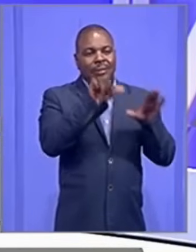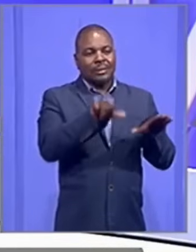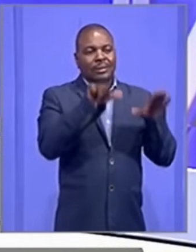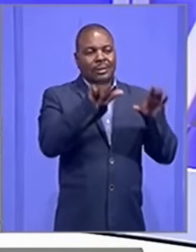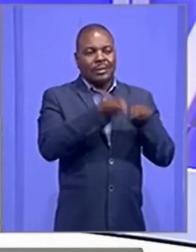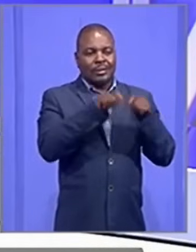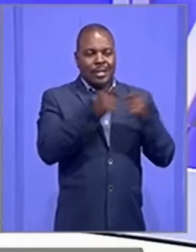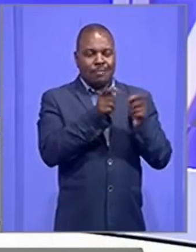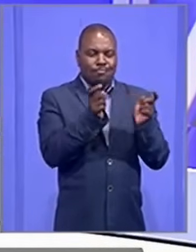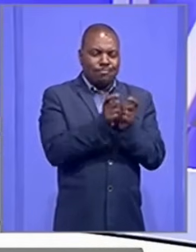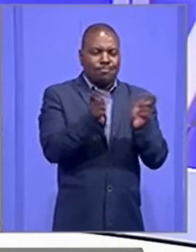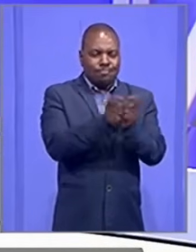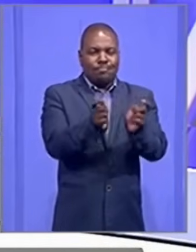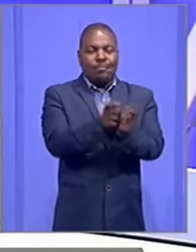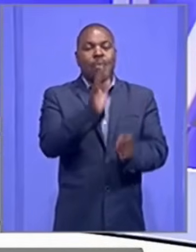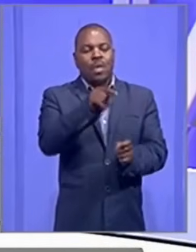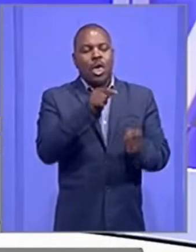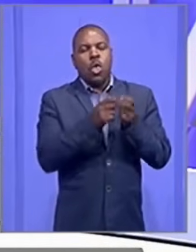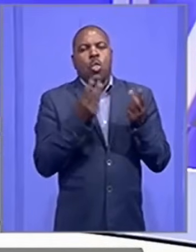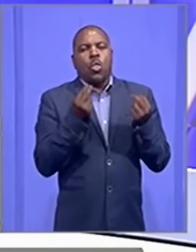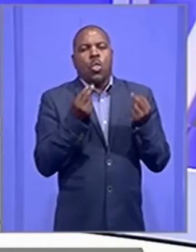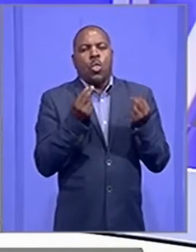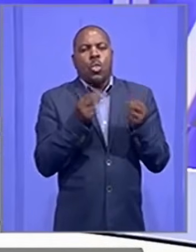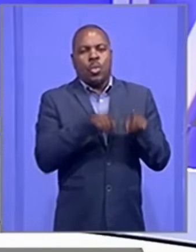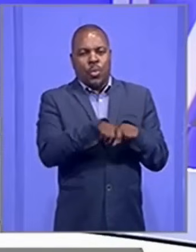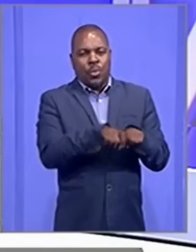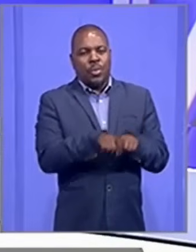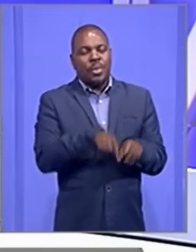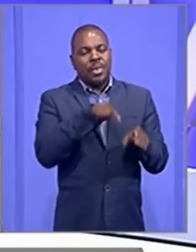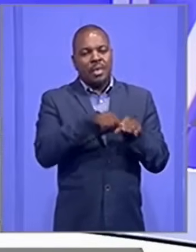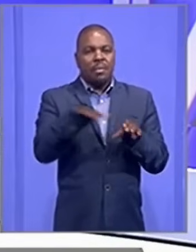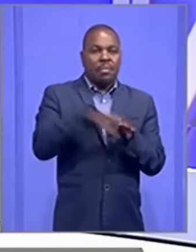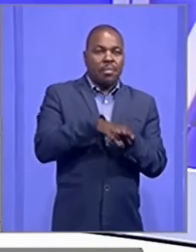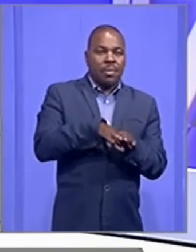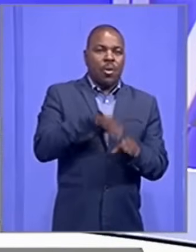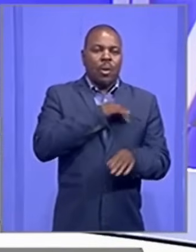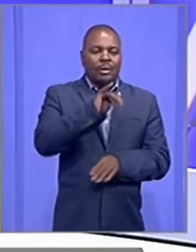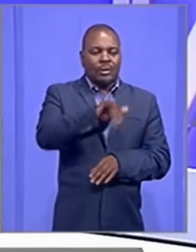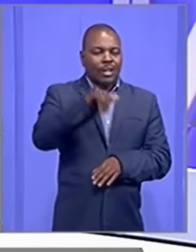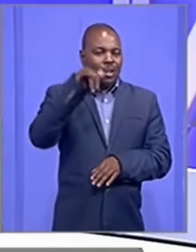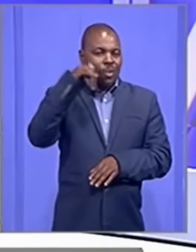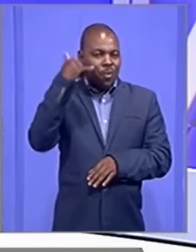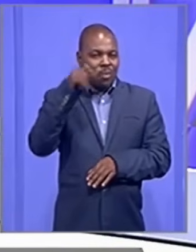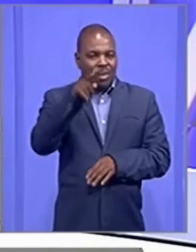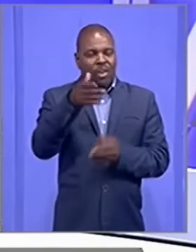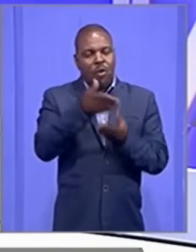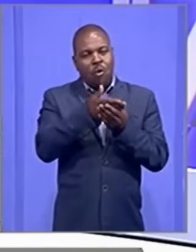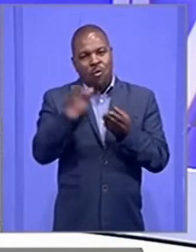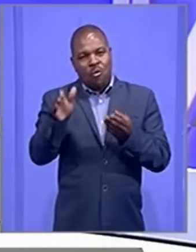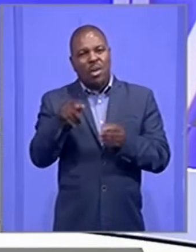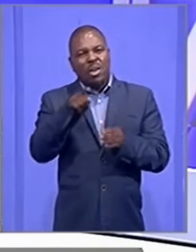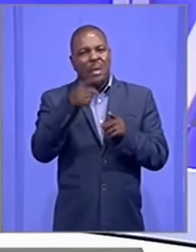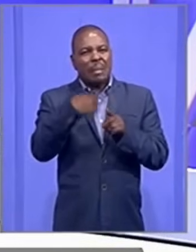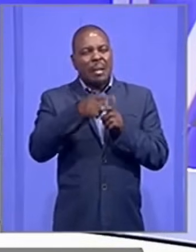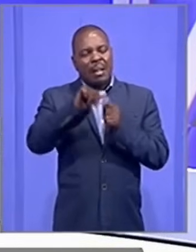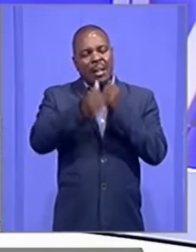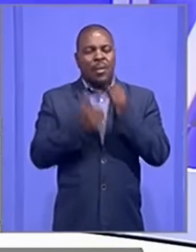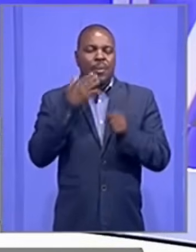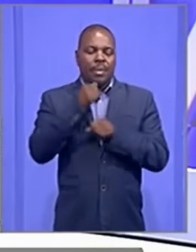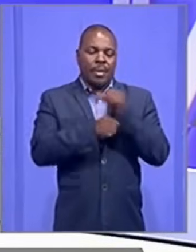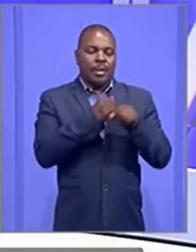tše lesometsela ke Empsa Leaguing. Yona e tšea sekgoba sa Telkom Knockout yeo e ralokilego la